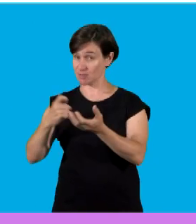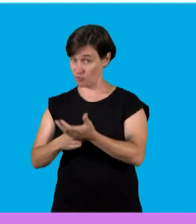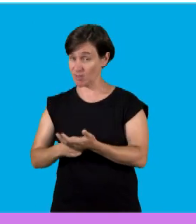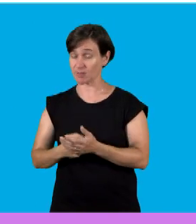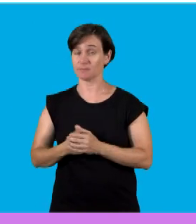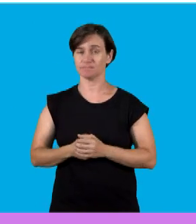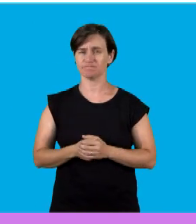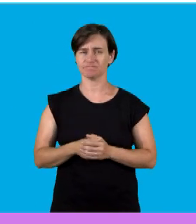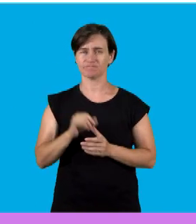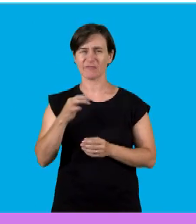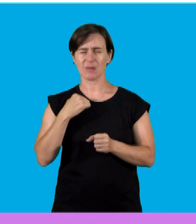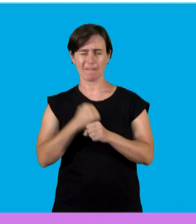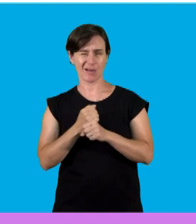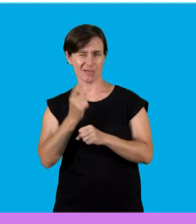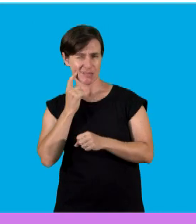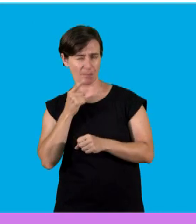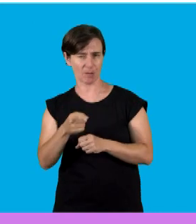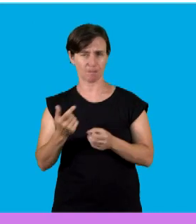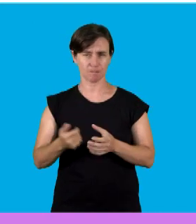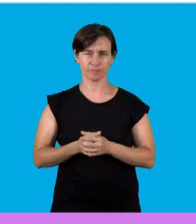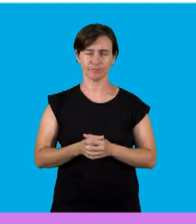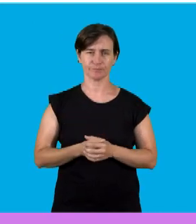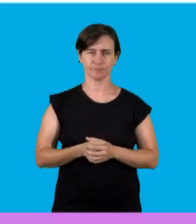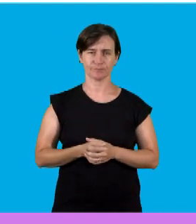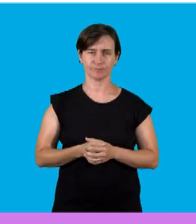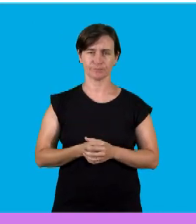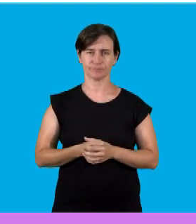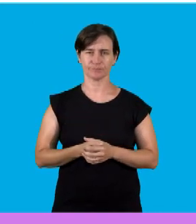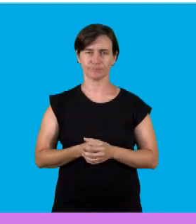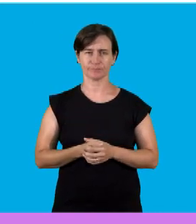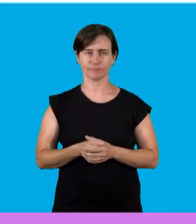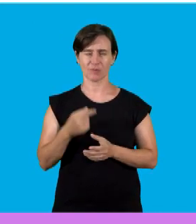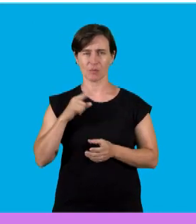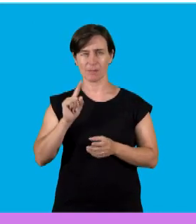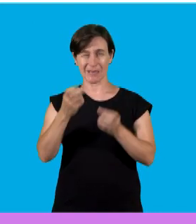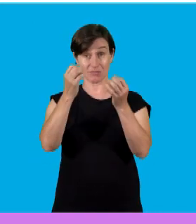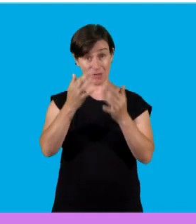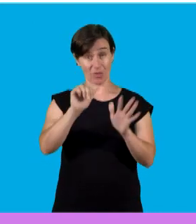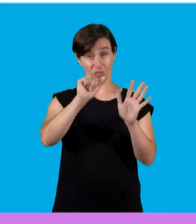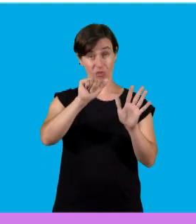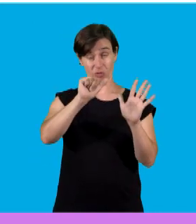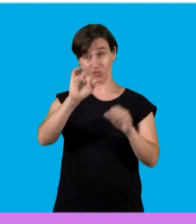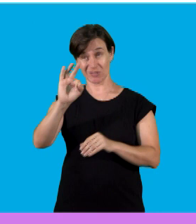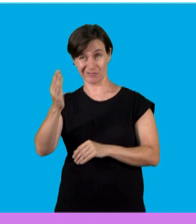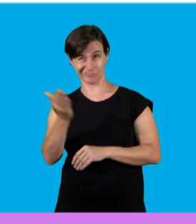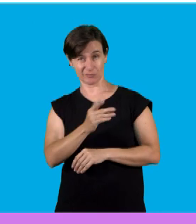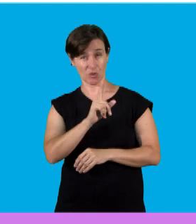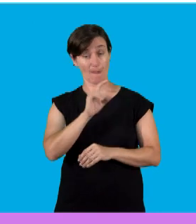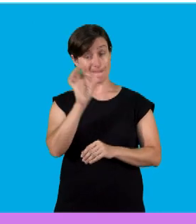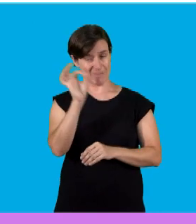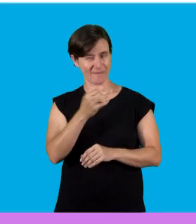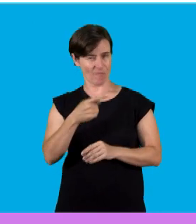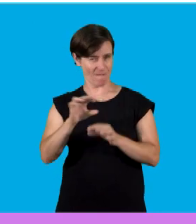410,460 rand. So if I simplify that, okay, so remember I still need to calculate 36% of the value